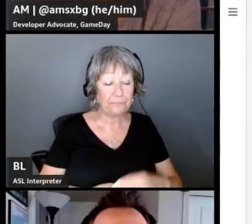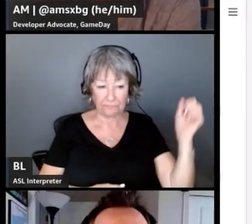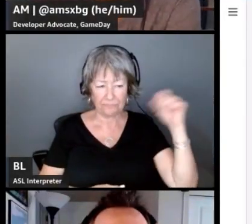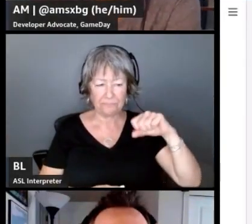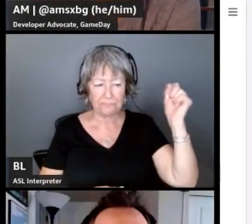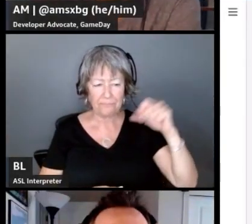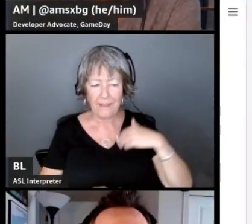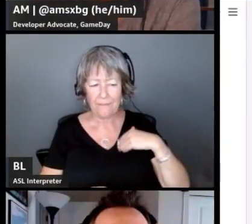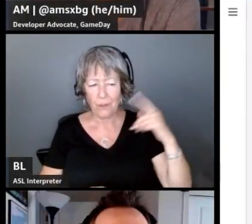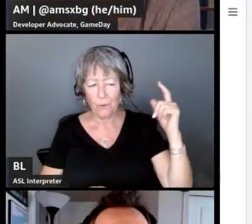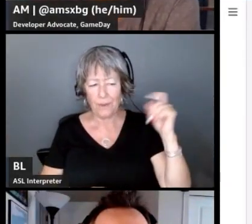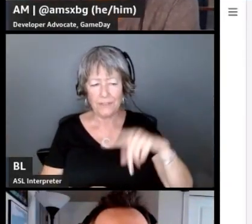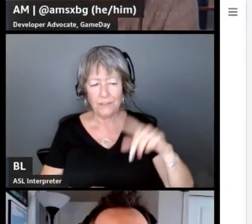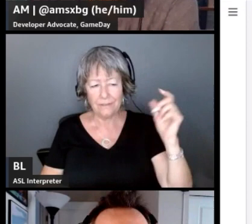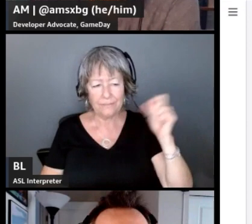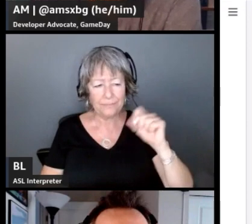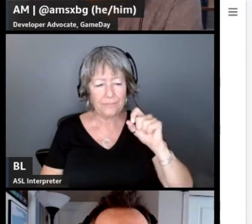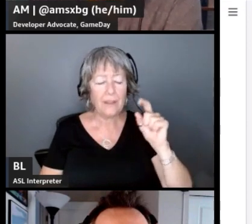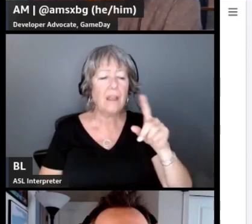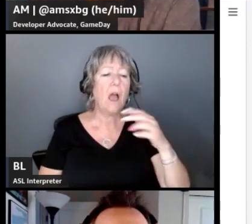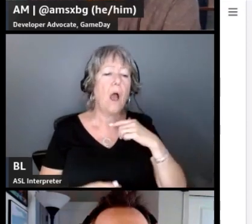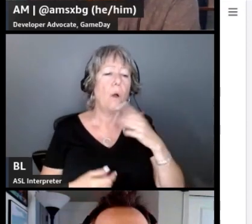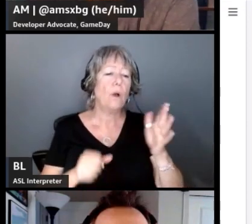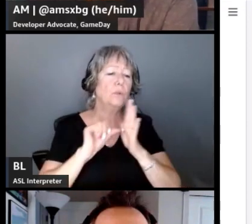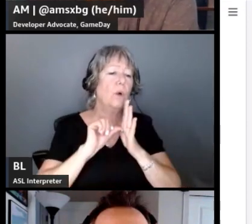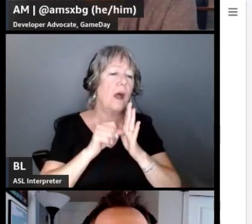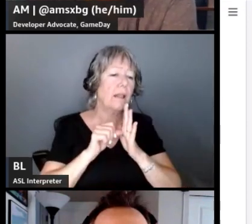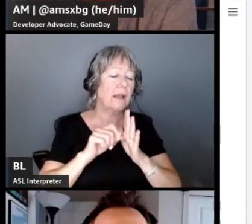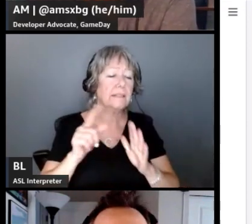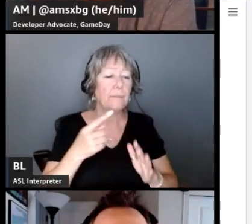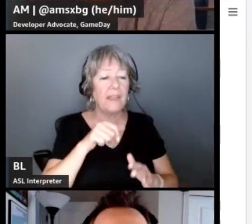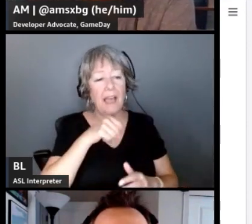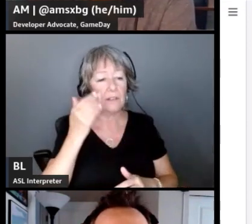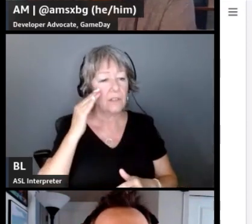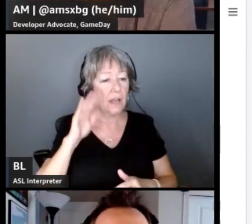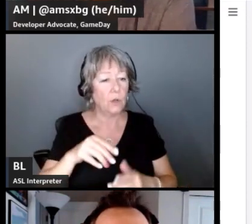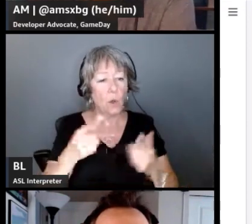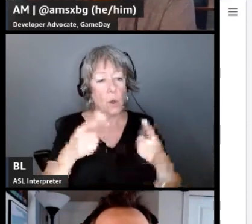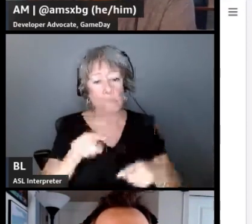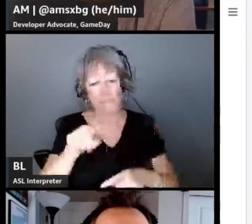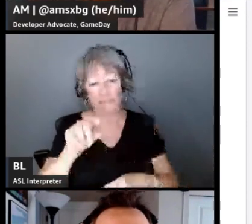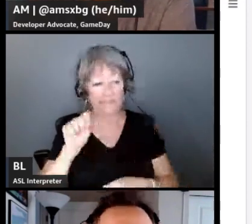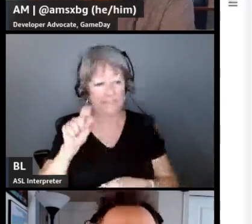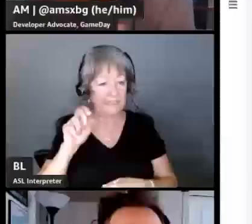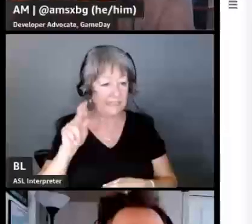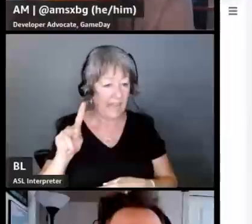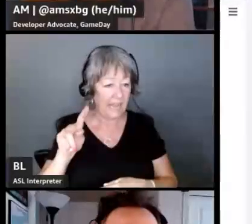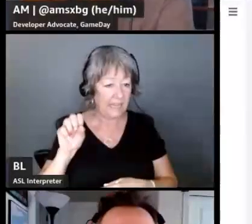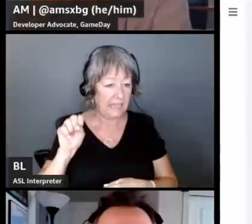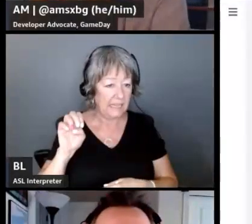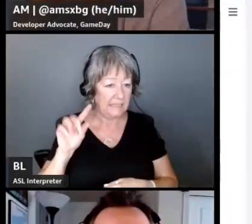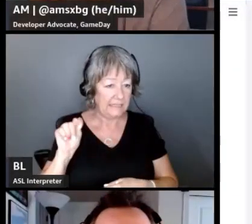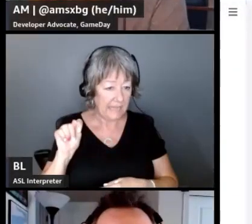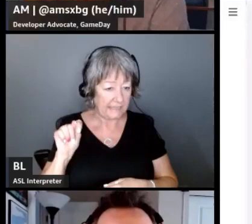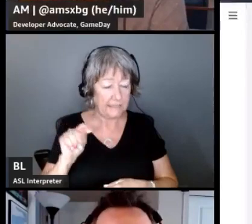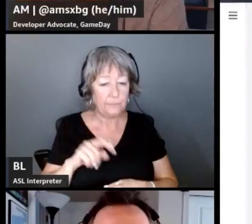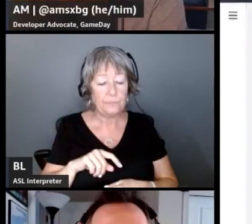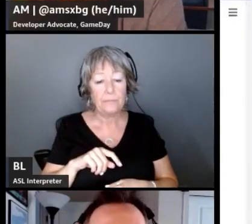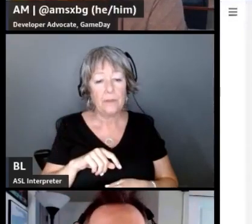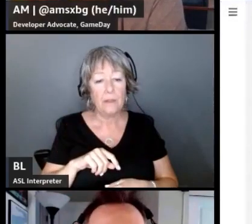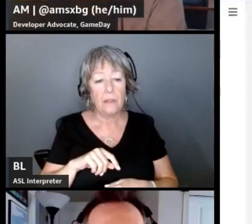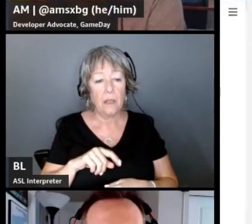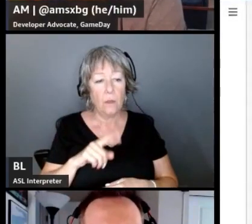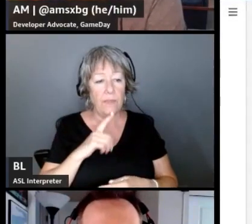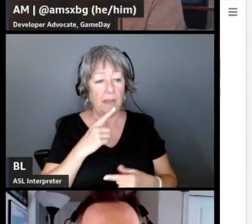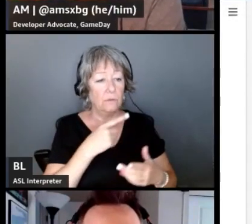So, I wanted to highlight another thing that I know exists in StackSets too, that I learned about while talking with you